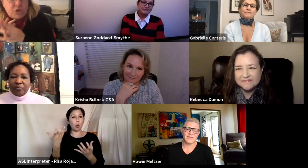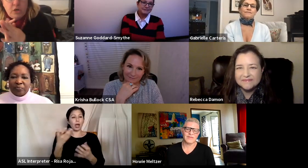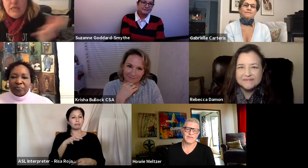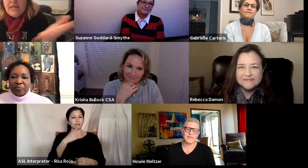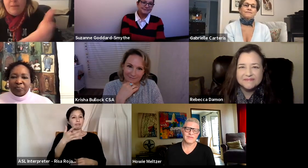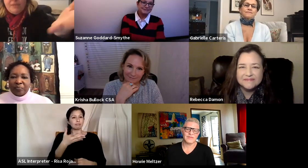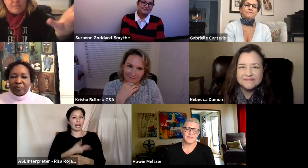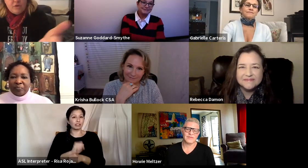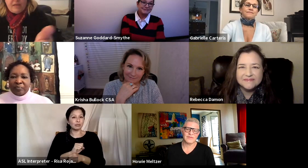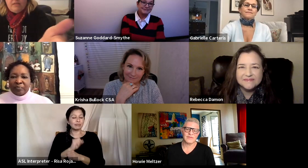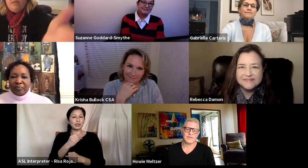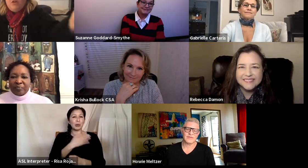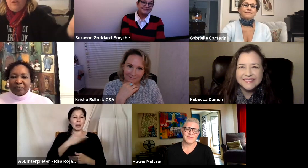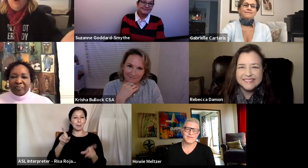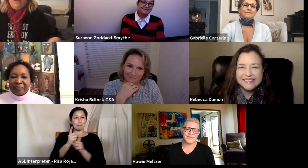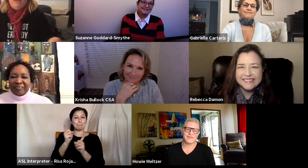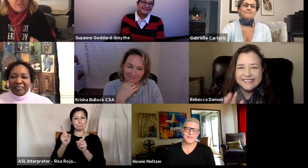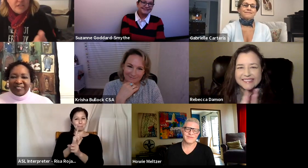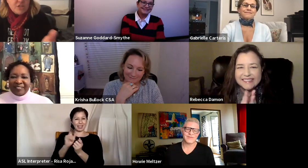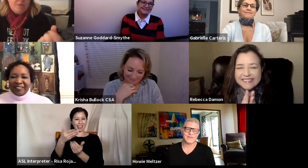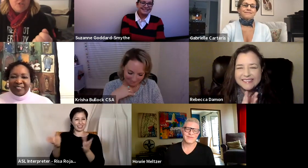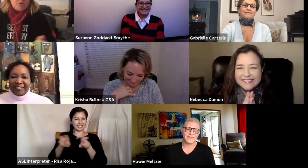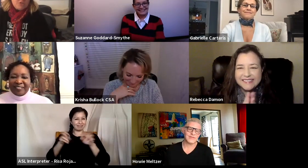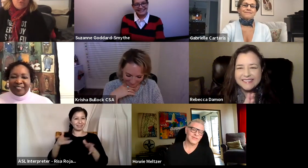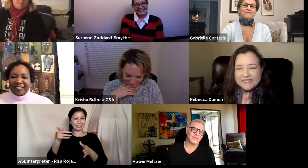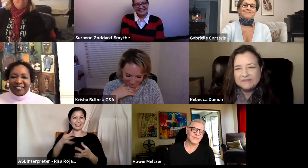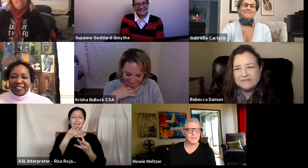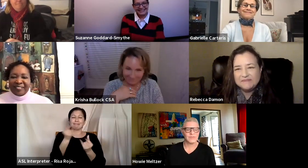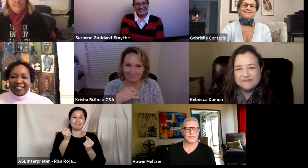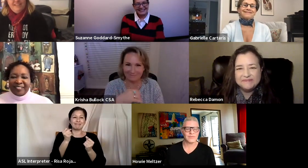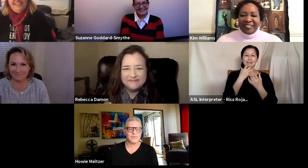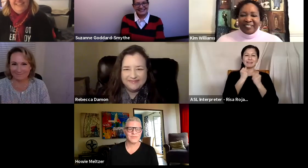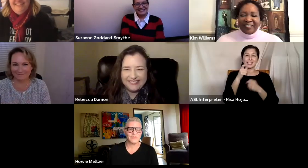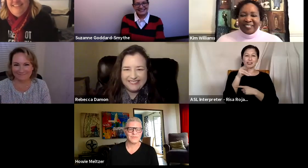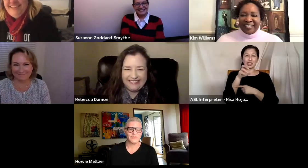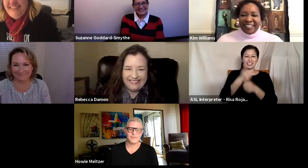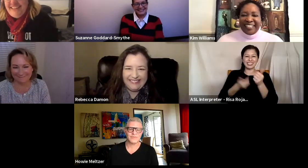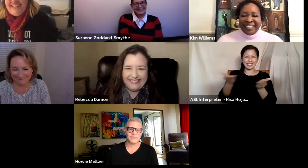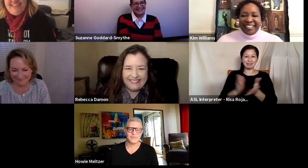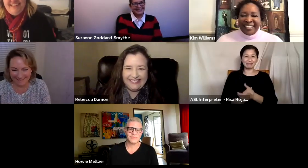job. So please meet your panelists. Here they are. They are delicious, precious treasures.